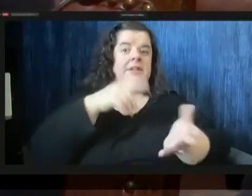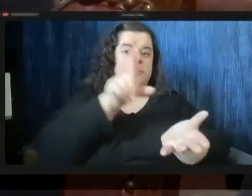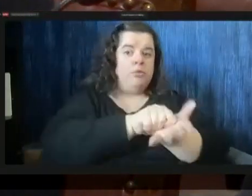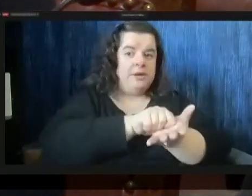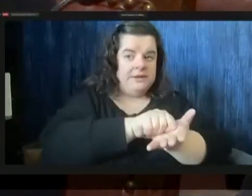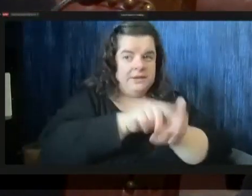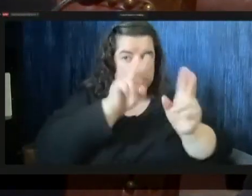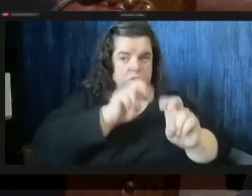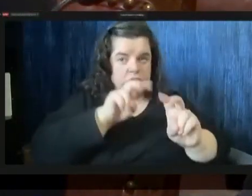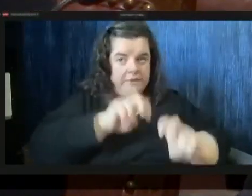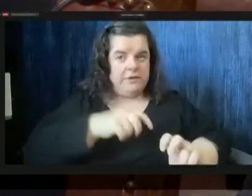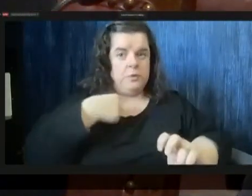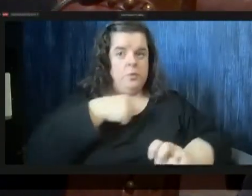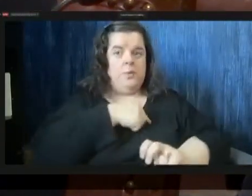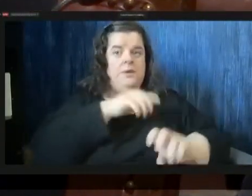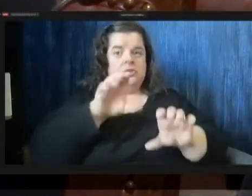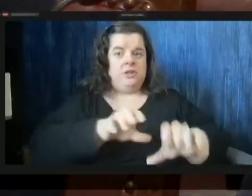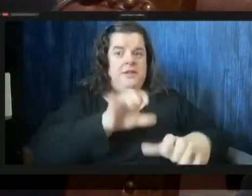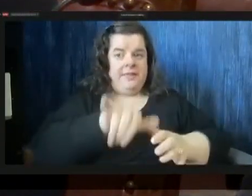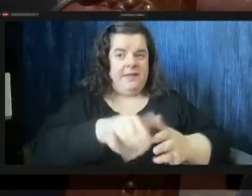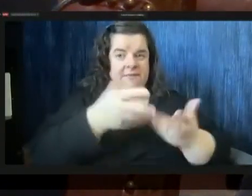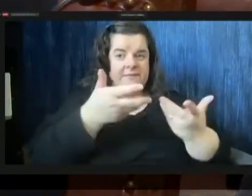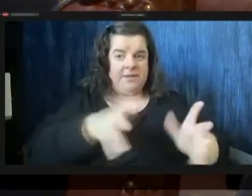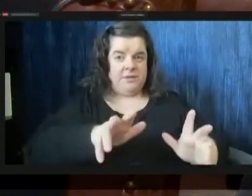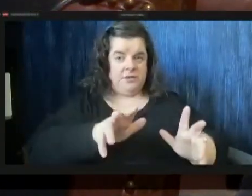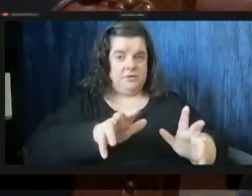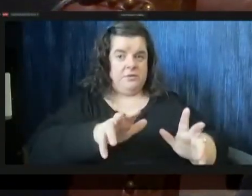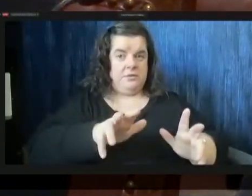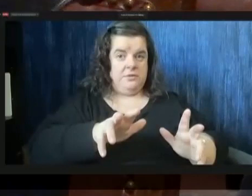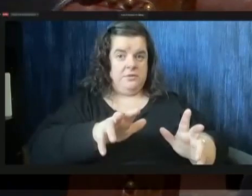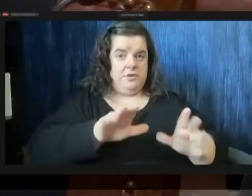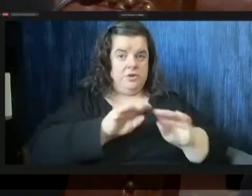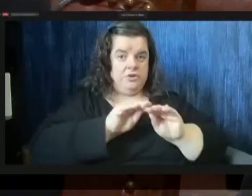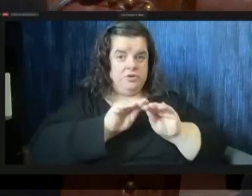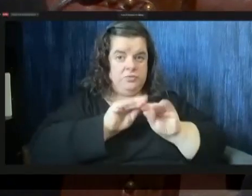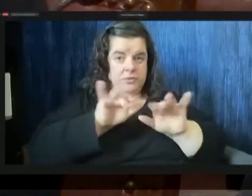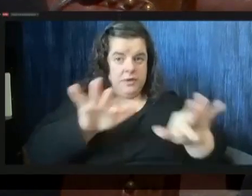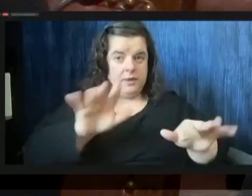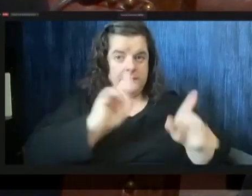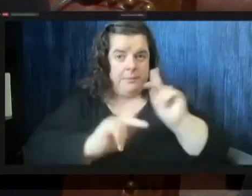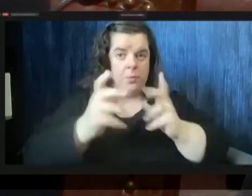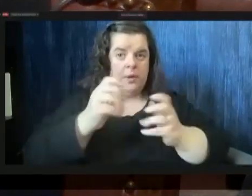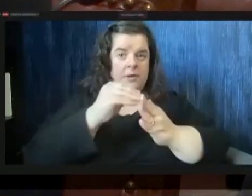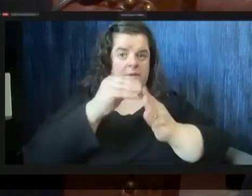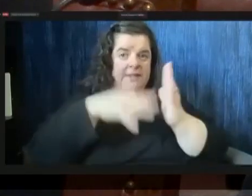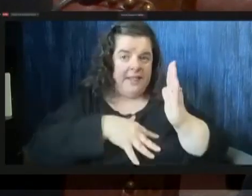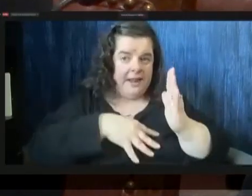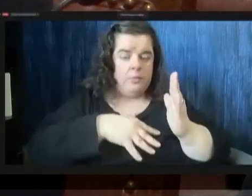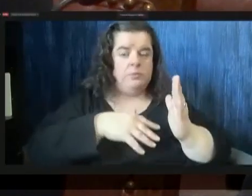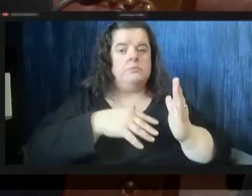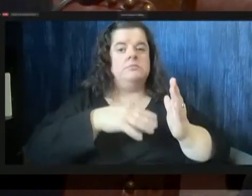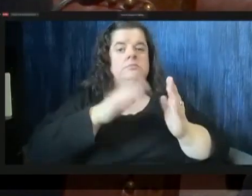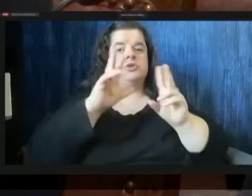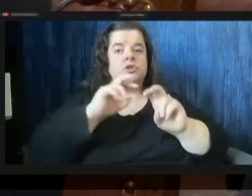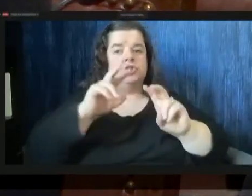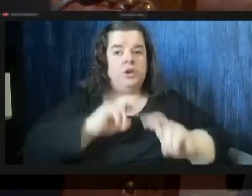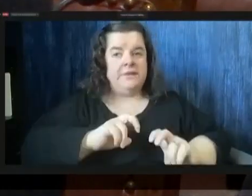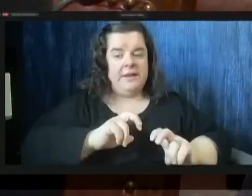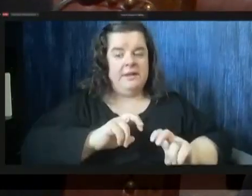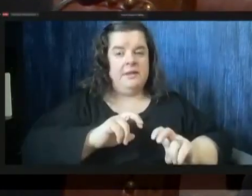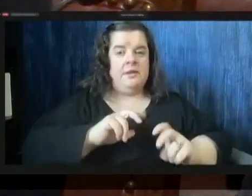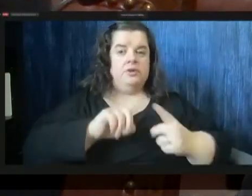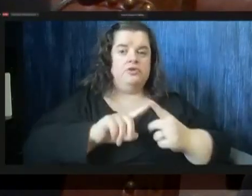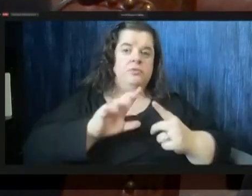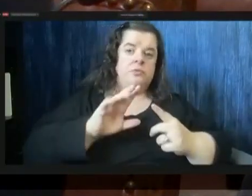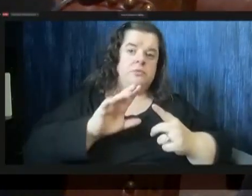able to do that. We actually were able to share it with folks who wanted to fill it out by paper. That survey went to various